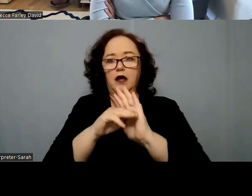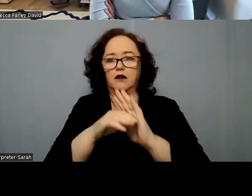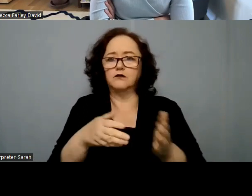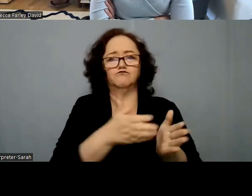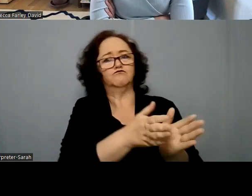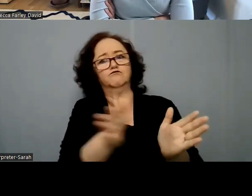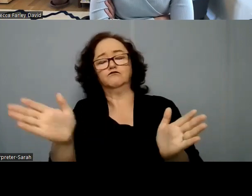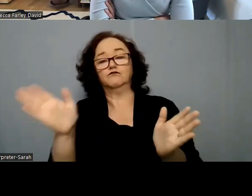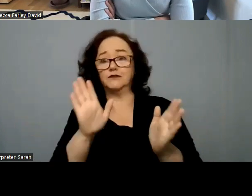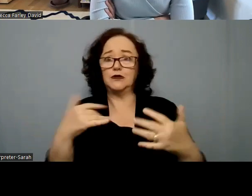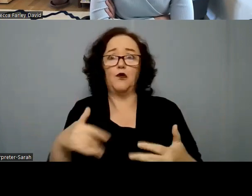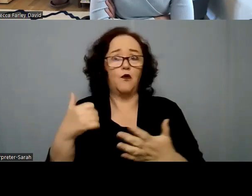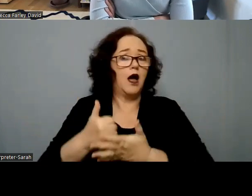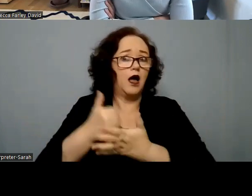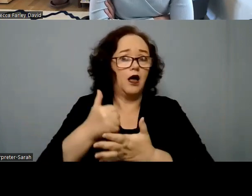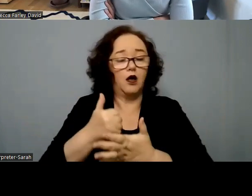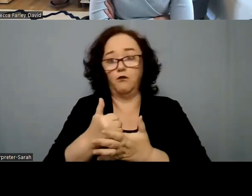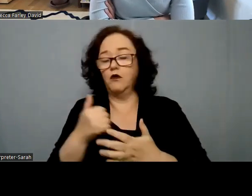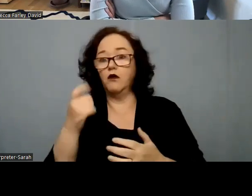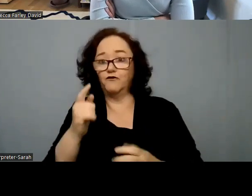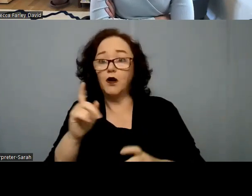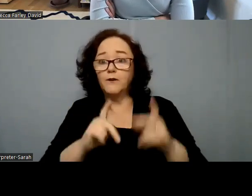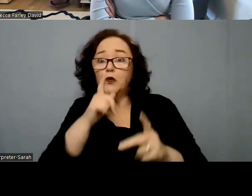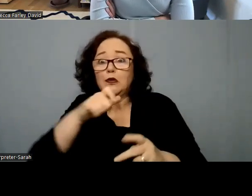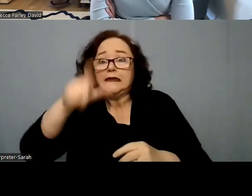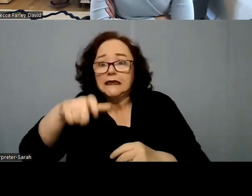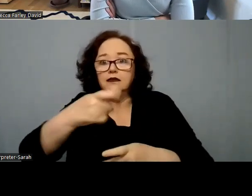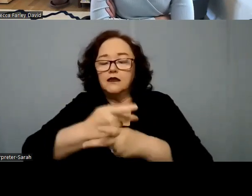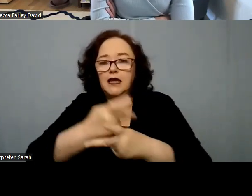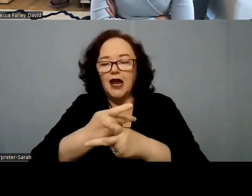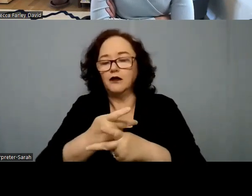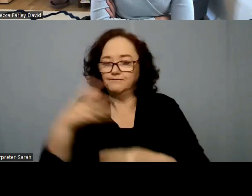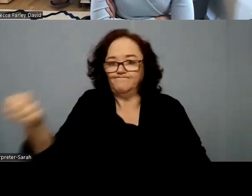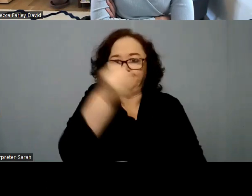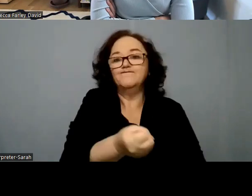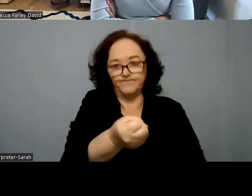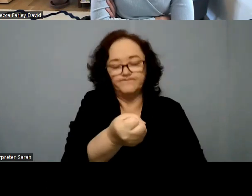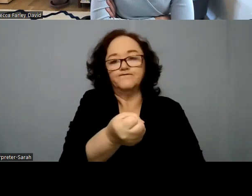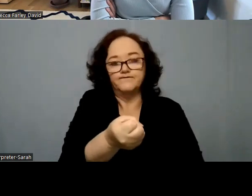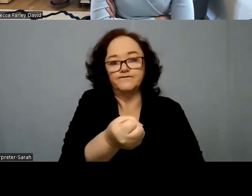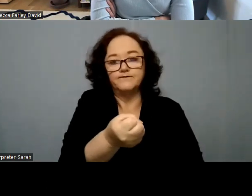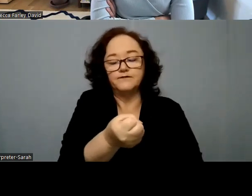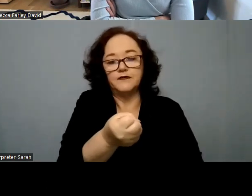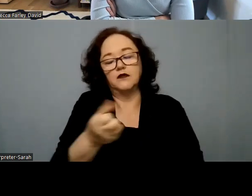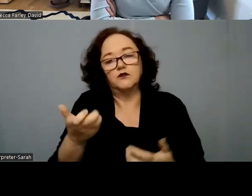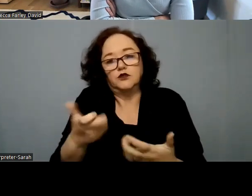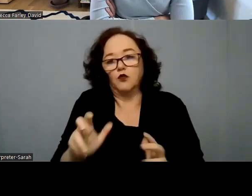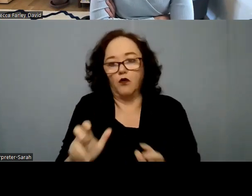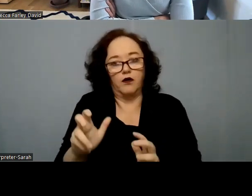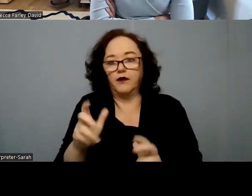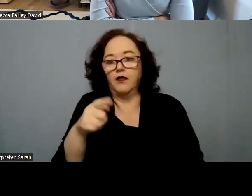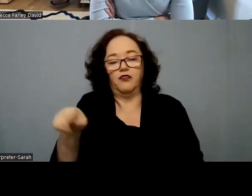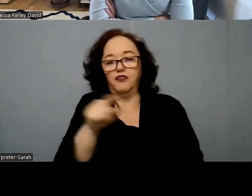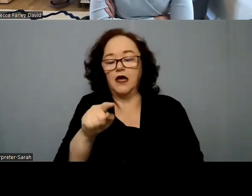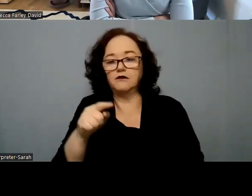in general for getting people in when they need the care, so that they're not left, to deteriorate